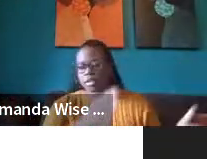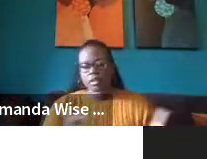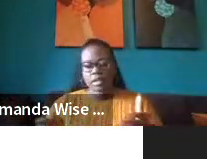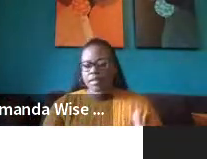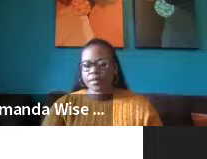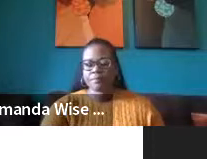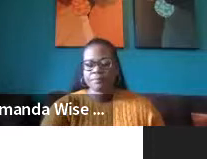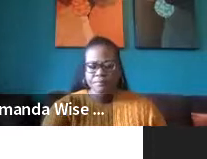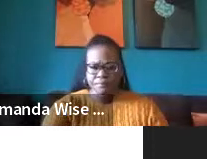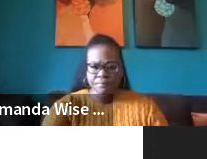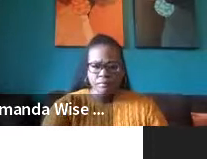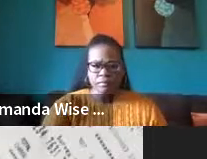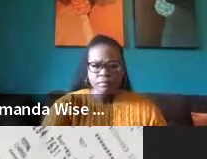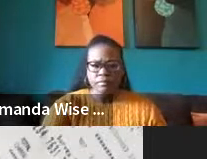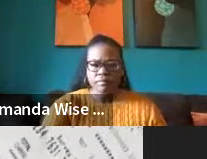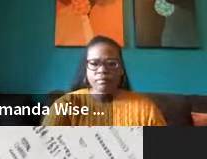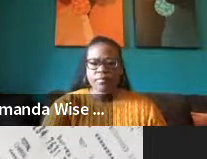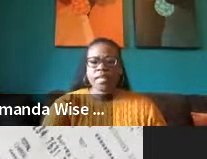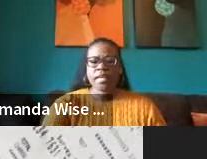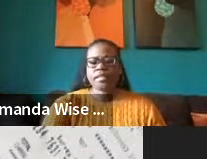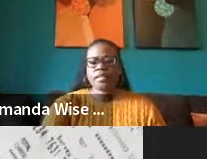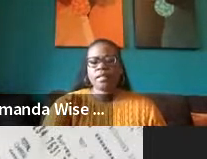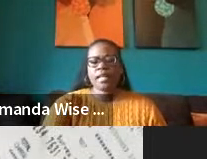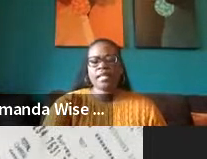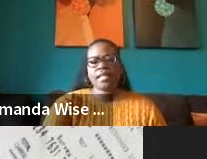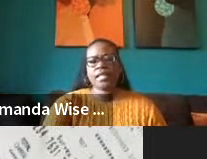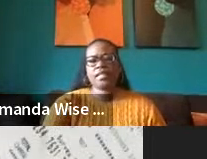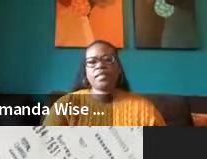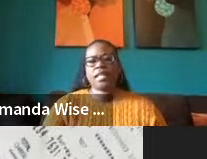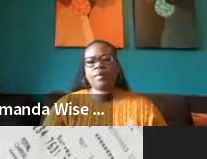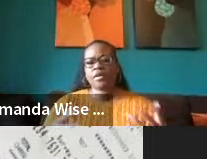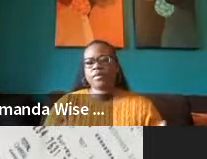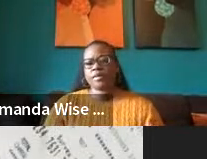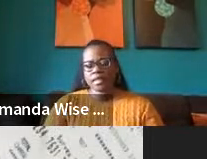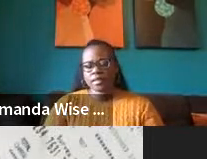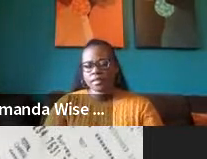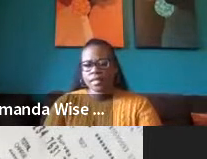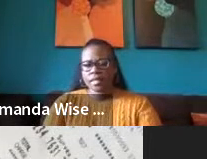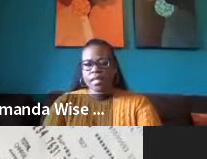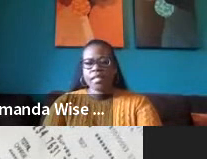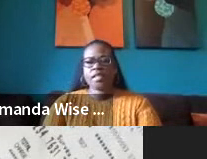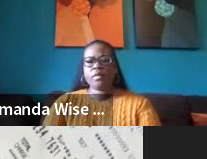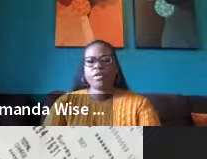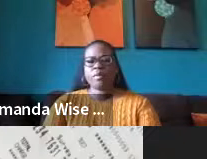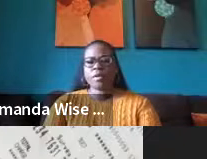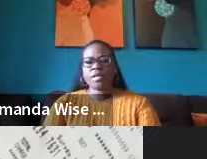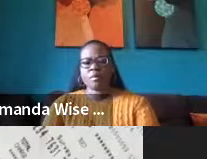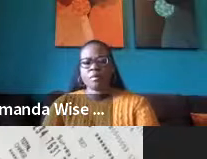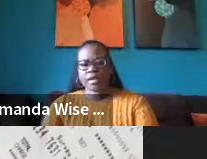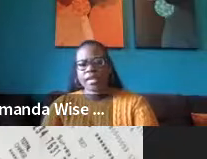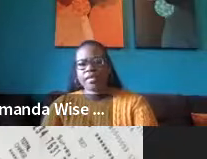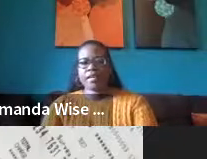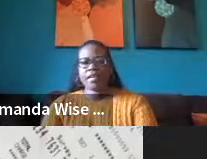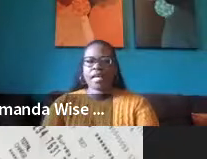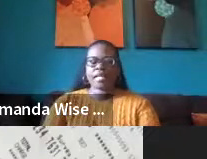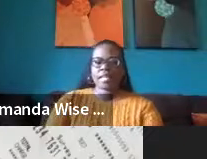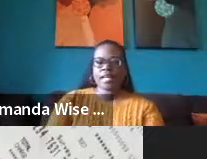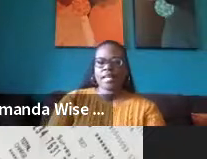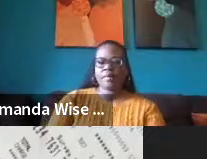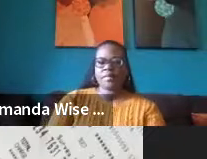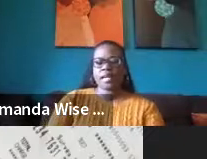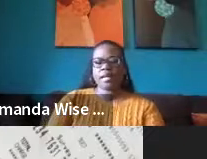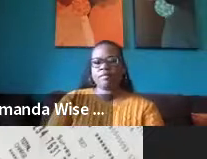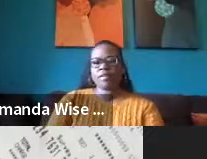just link it. And so the last thing is to keep your receipts. And so when you're building your brand, a lot